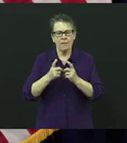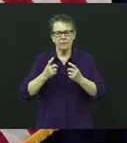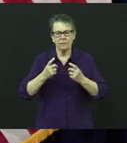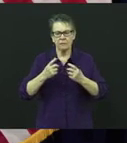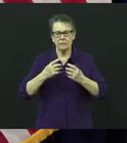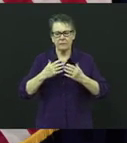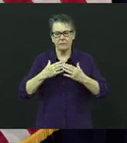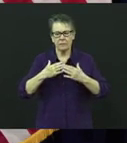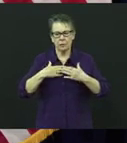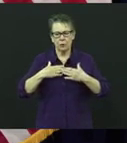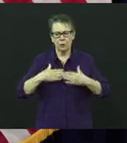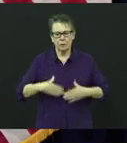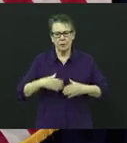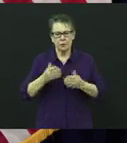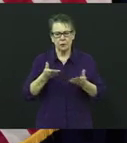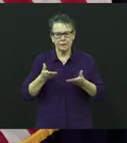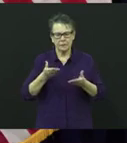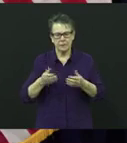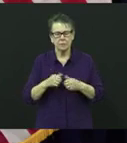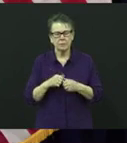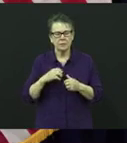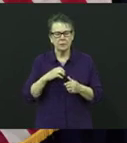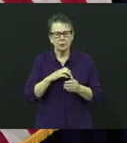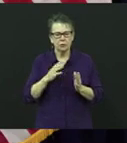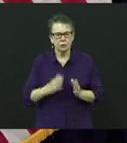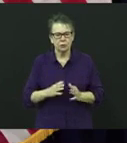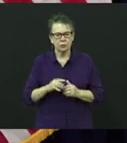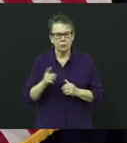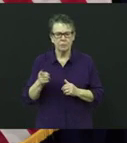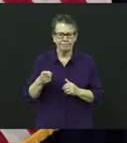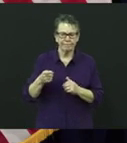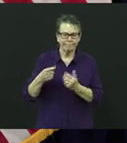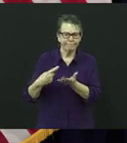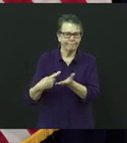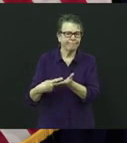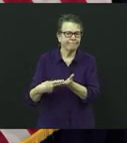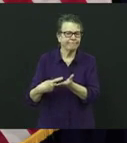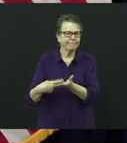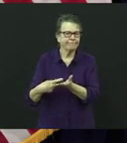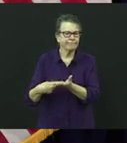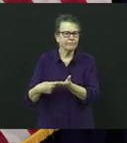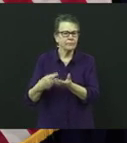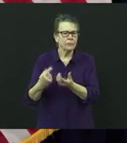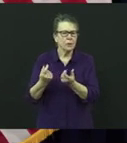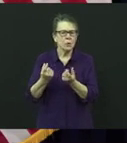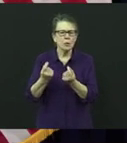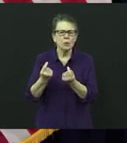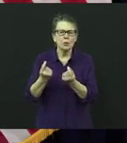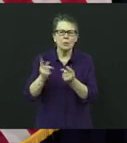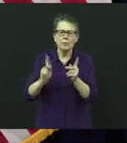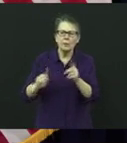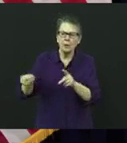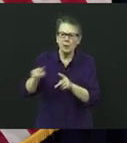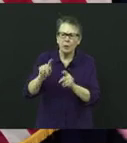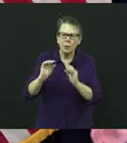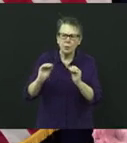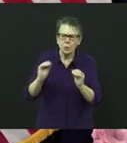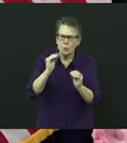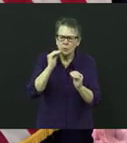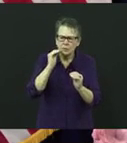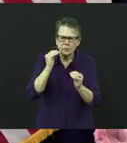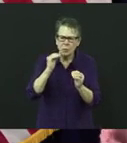usual, when something goes wrong in society, the folks who need government the most, the folks who are already left behind, are left